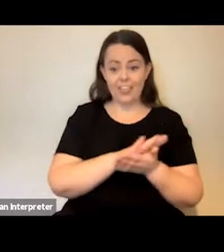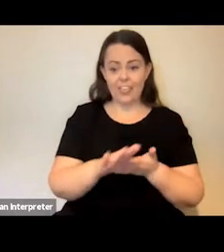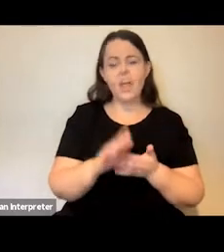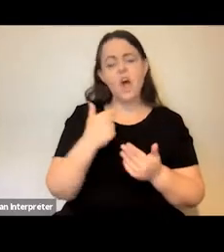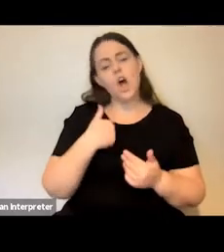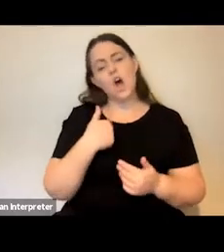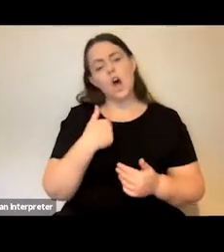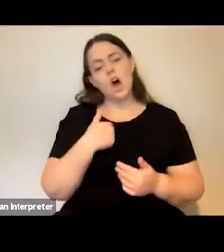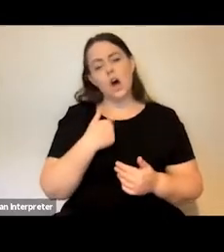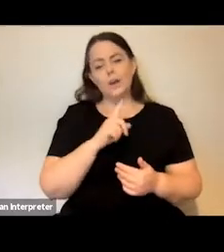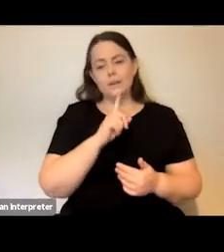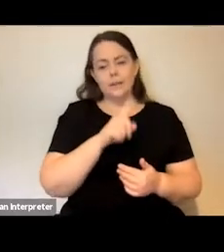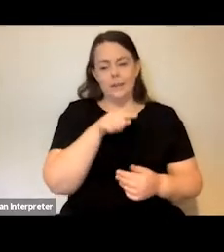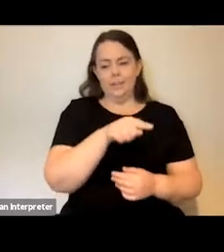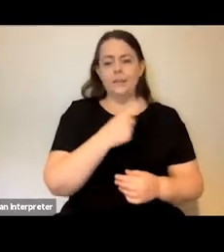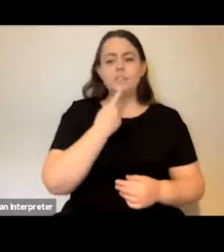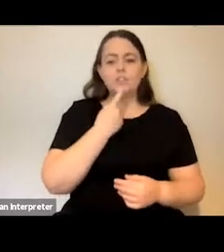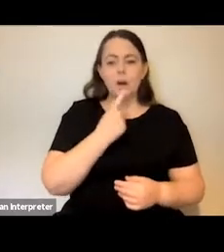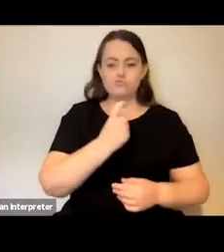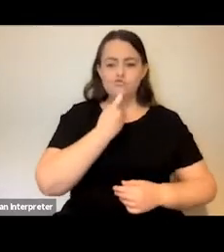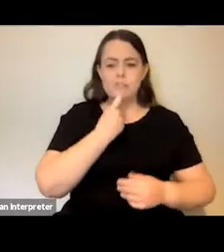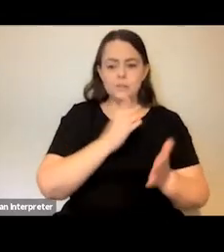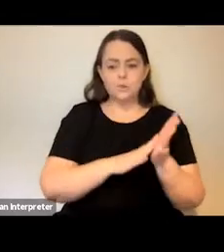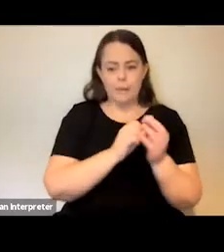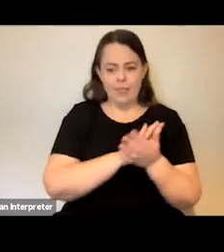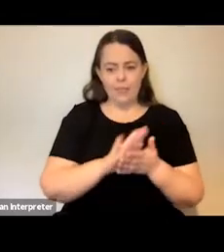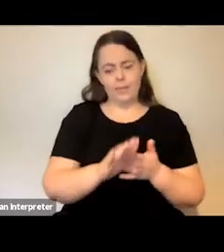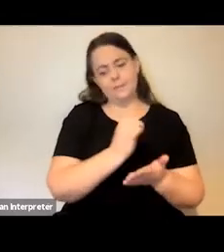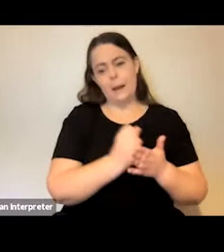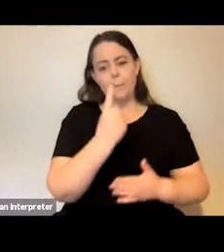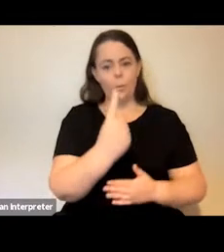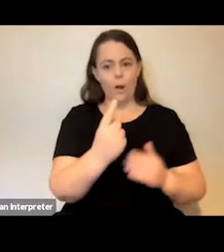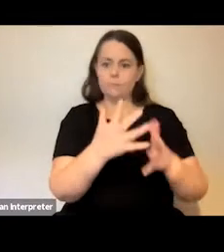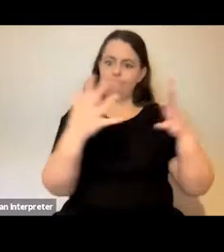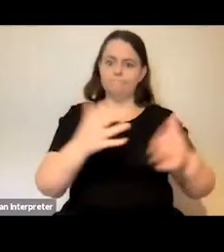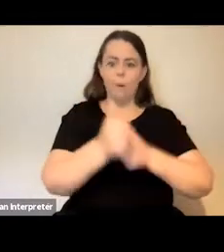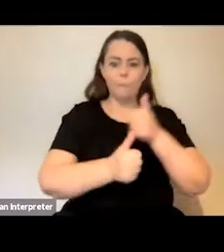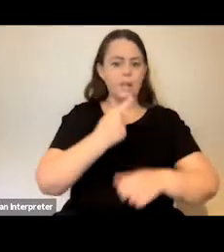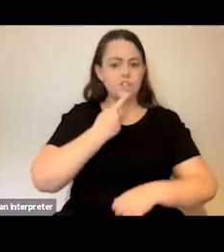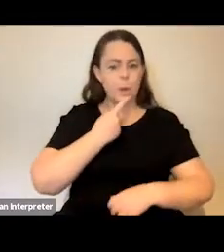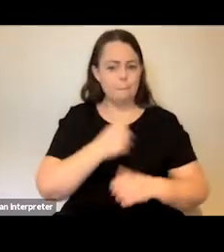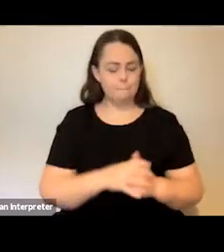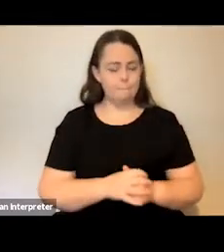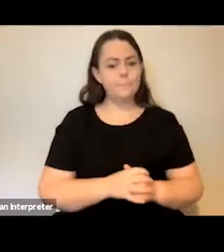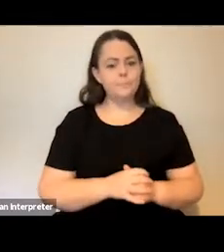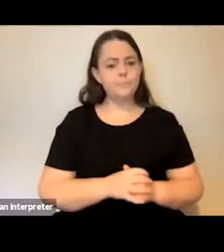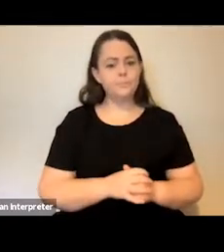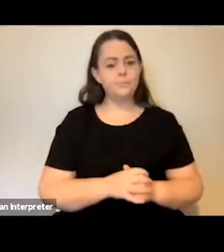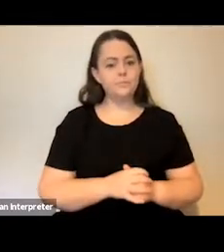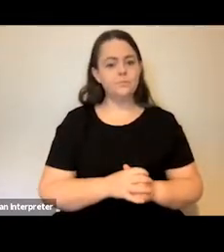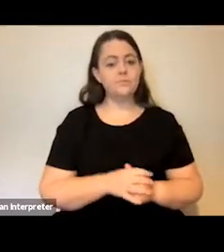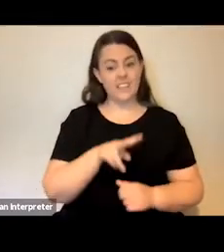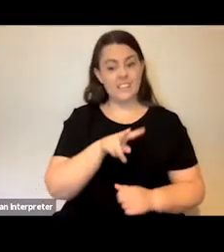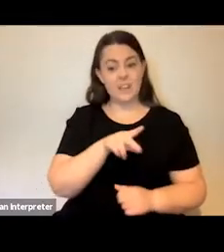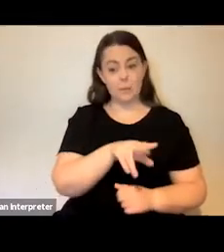the main form of methamphetamine used in Australia. So we saw this increase in price, so doubled to $100 for a point